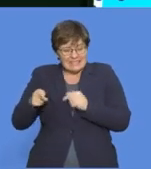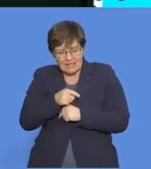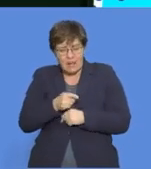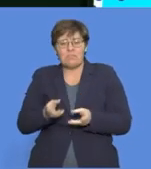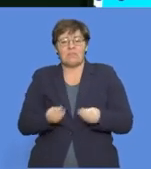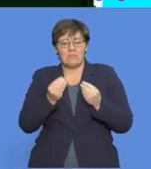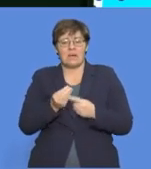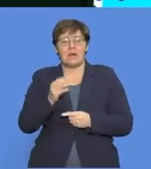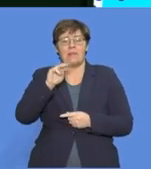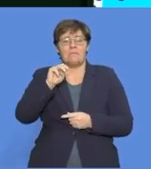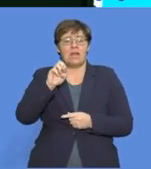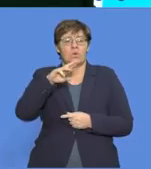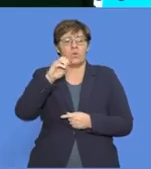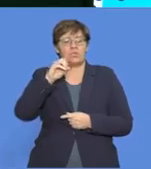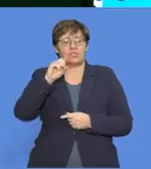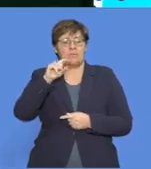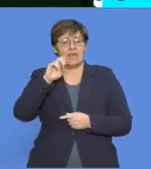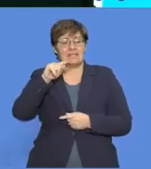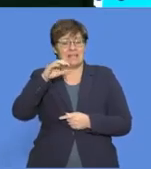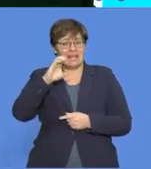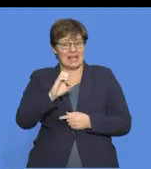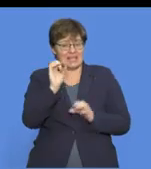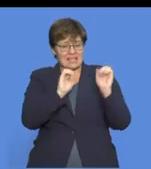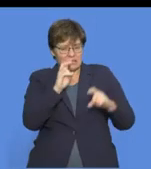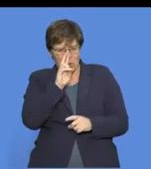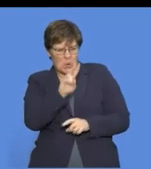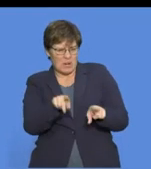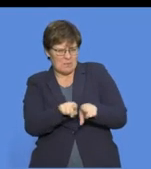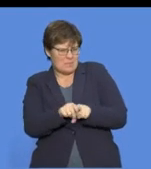these meristematic or baby cells look like.